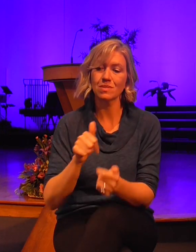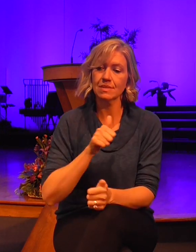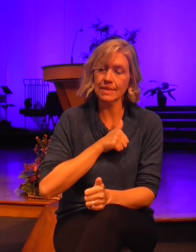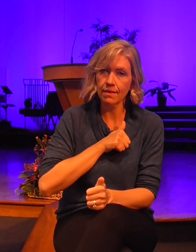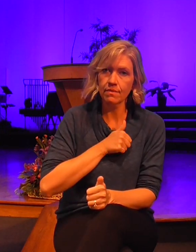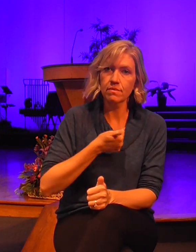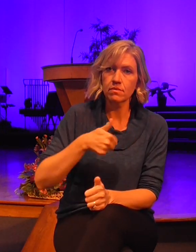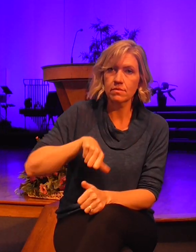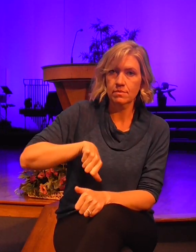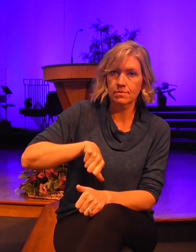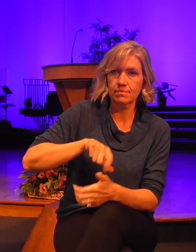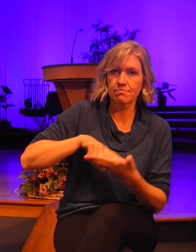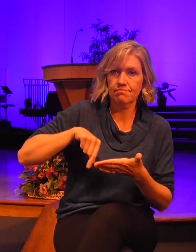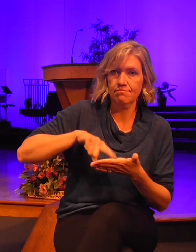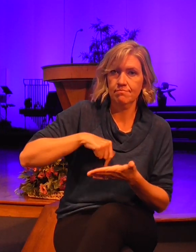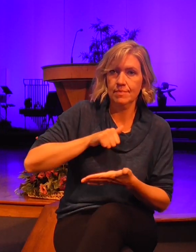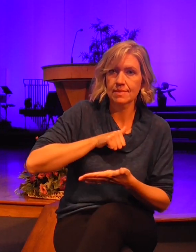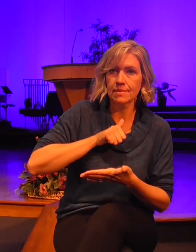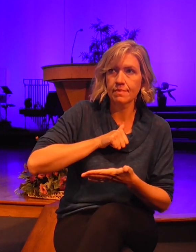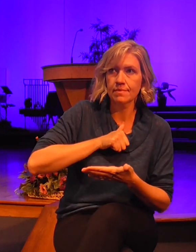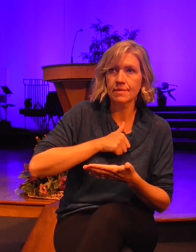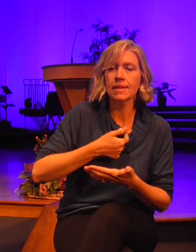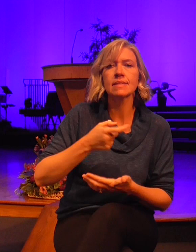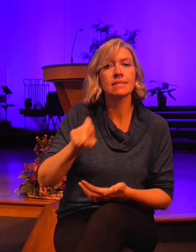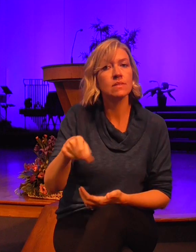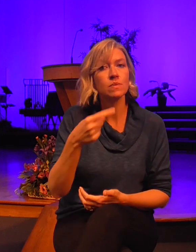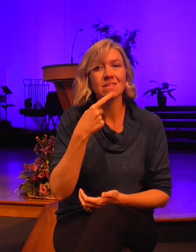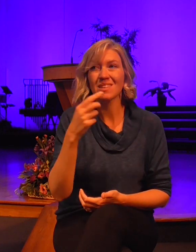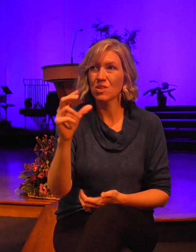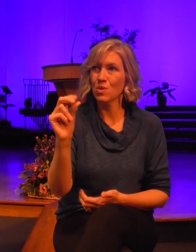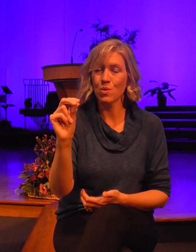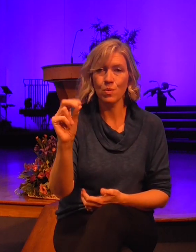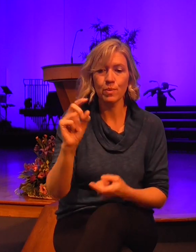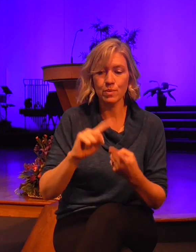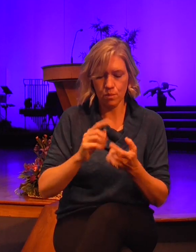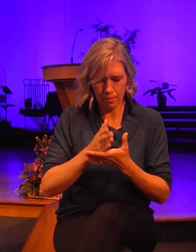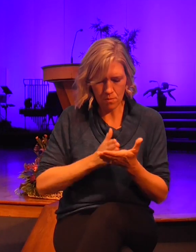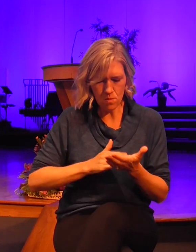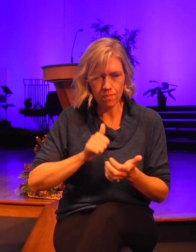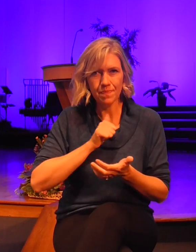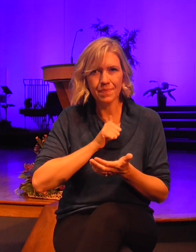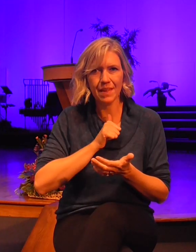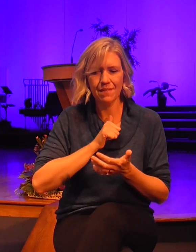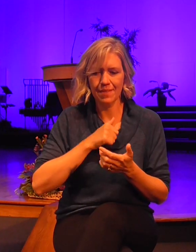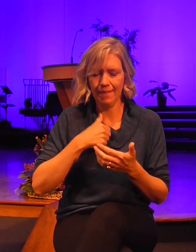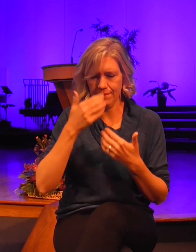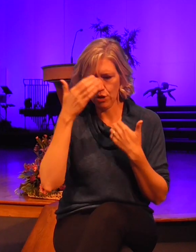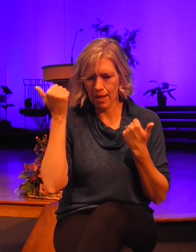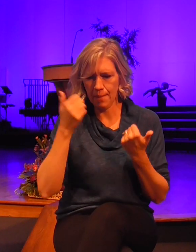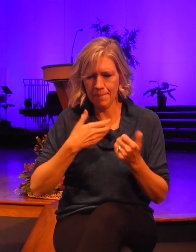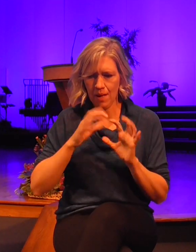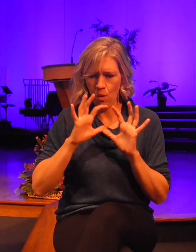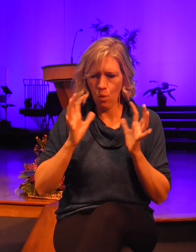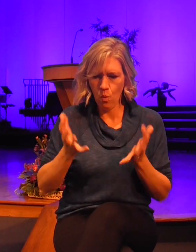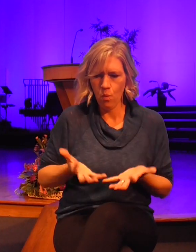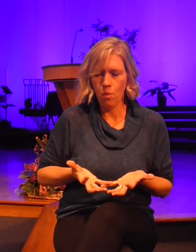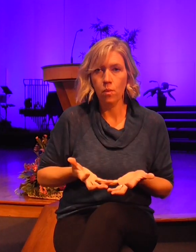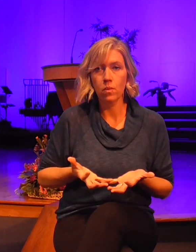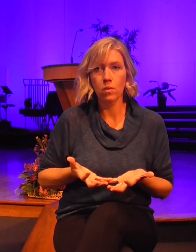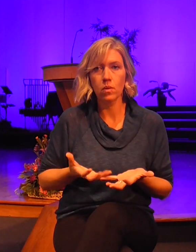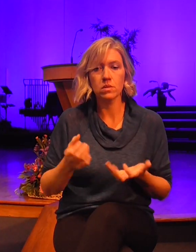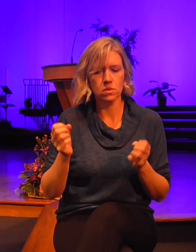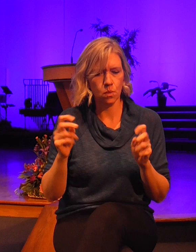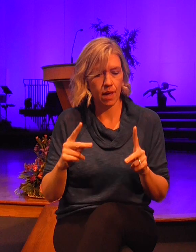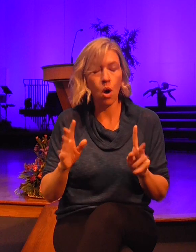self-rejection. I need to say no to that part of myself that forgets my wholeness. It's okay. I stop and say,